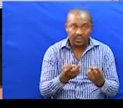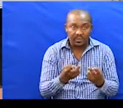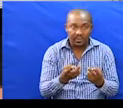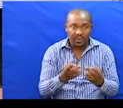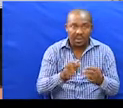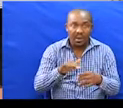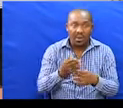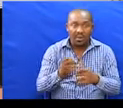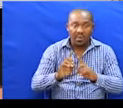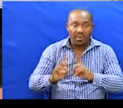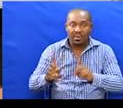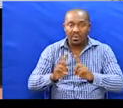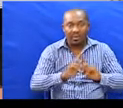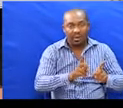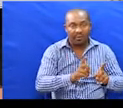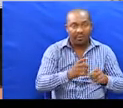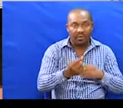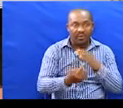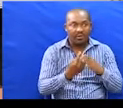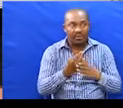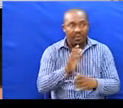differ from your parents.